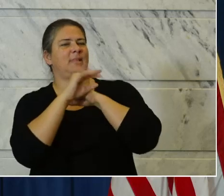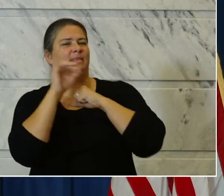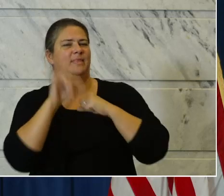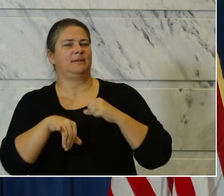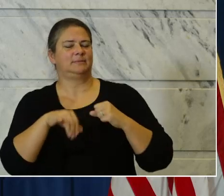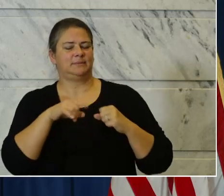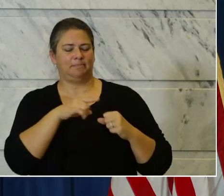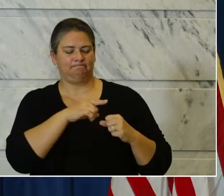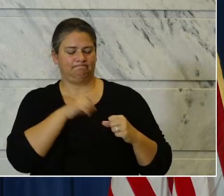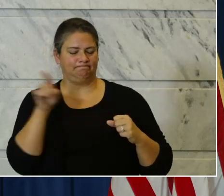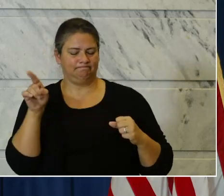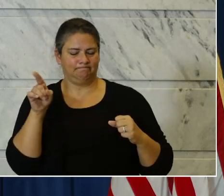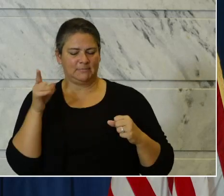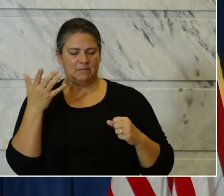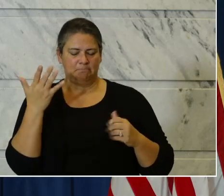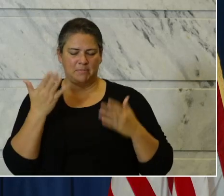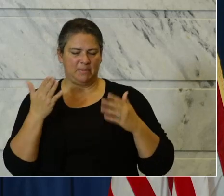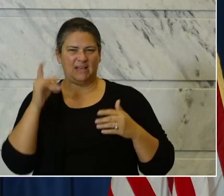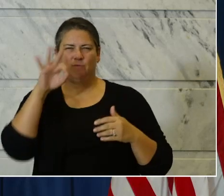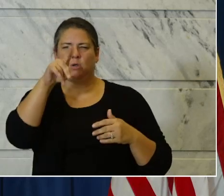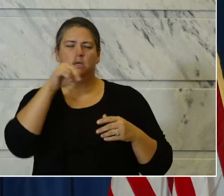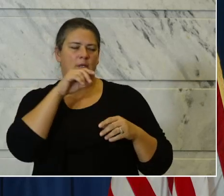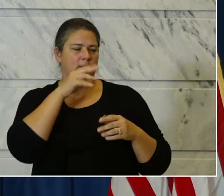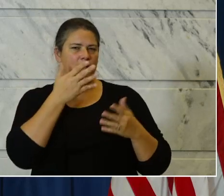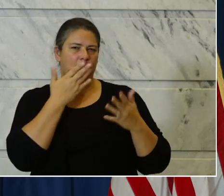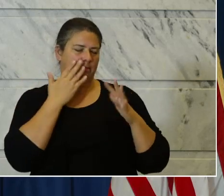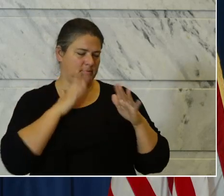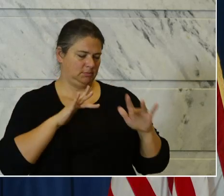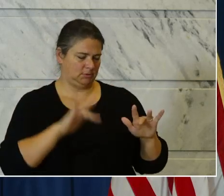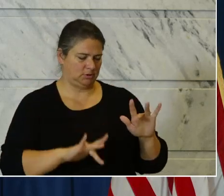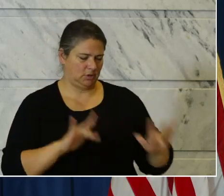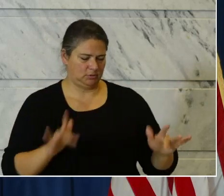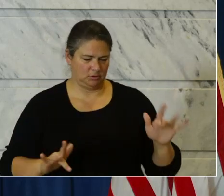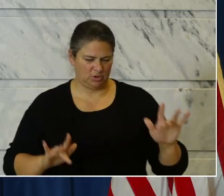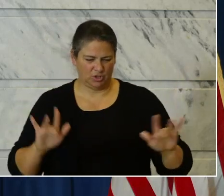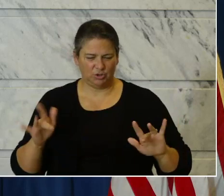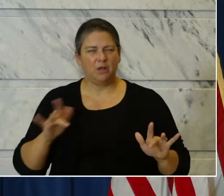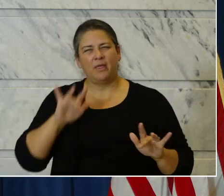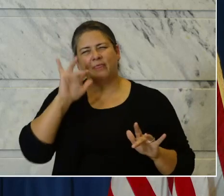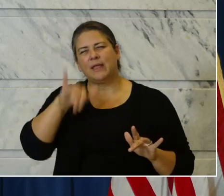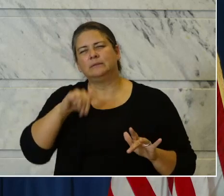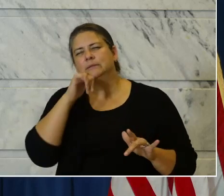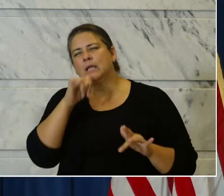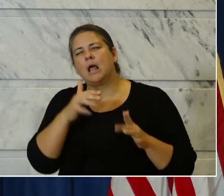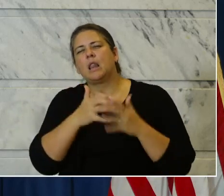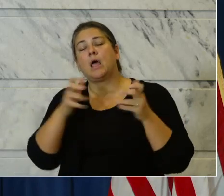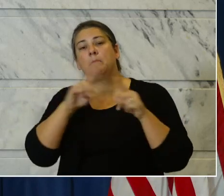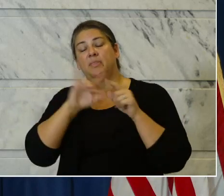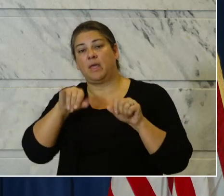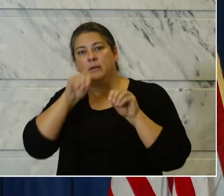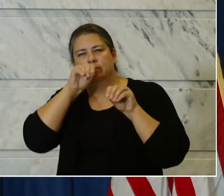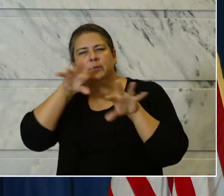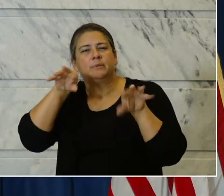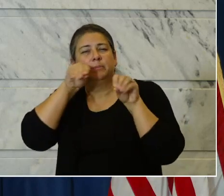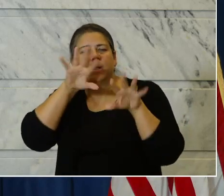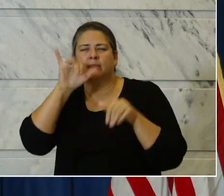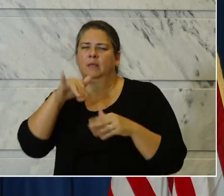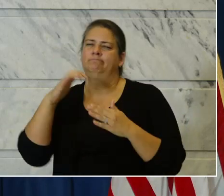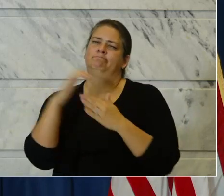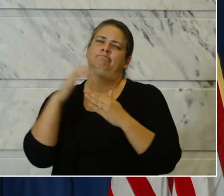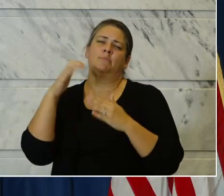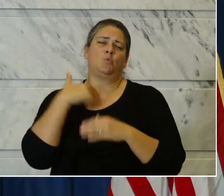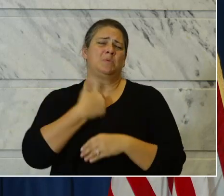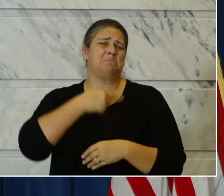also perhaps by touching some things, although that's by far the least of these. We have to take steps to